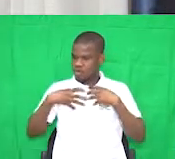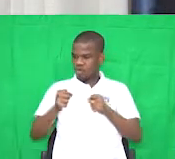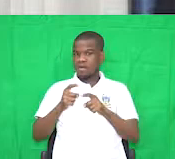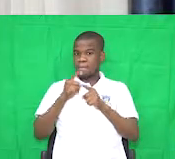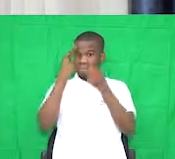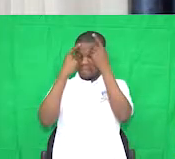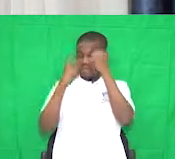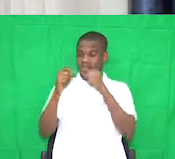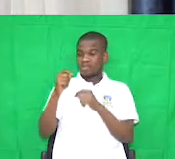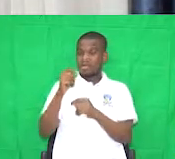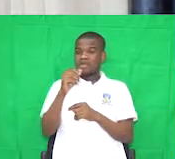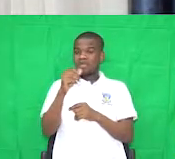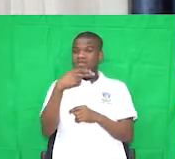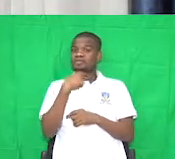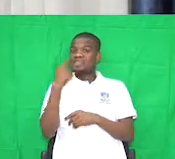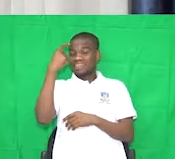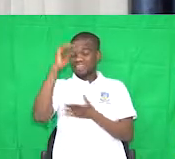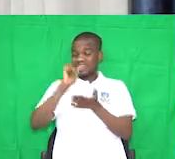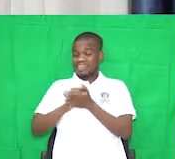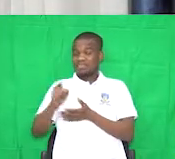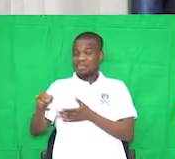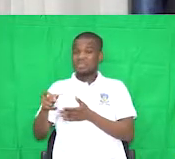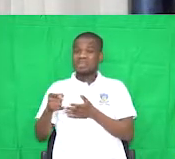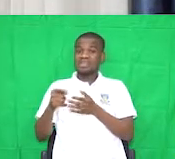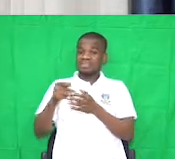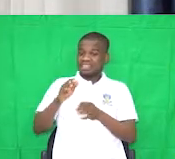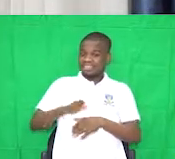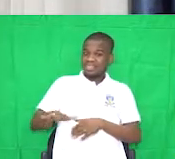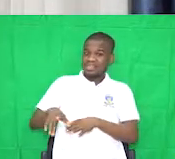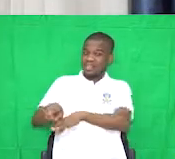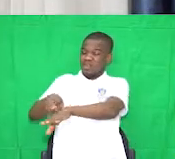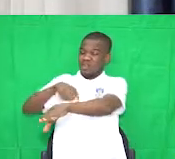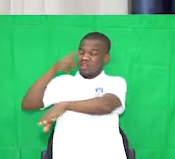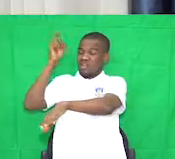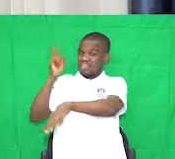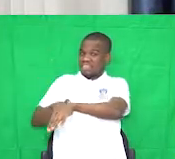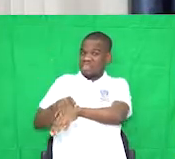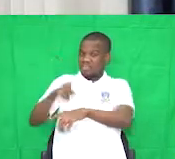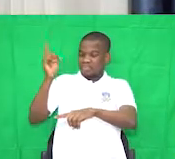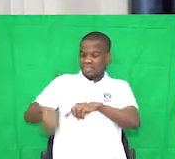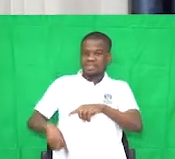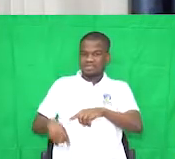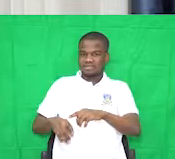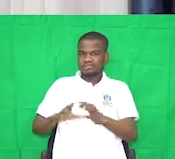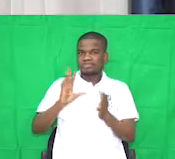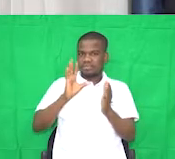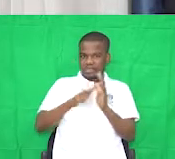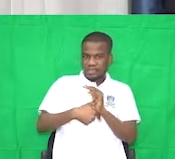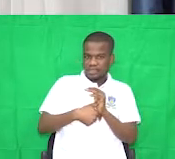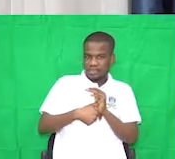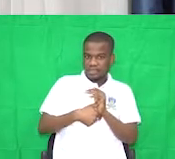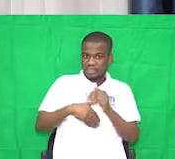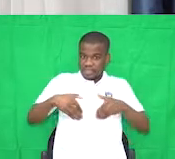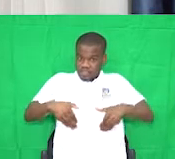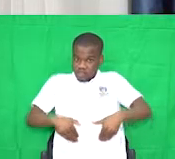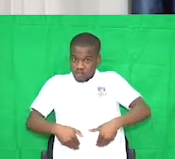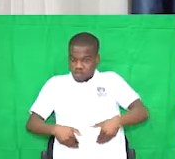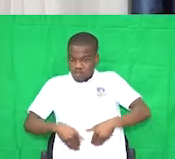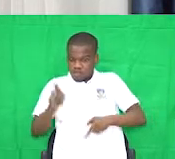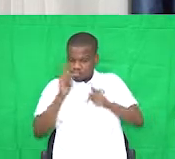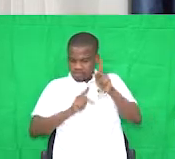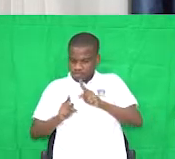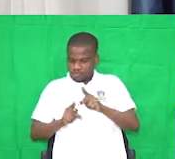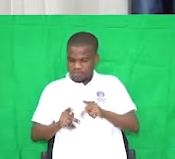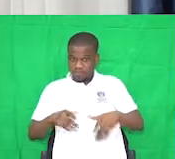going to take a long time for this young girl to do that. And she gave the piece to that child.